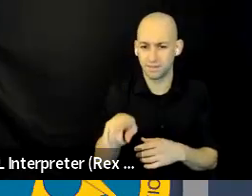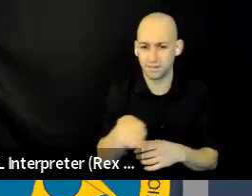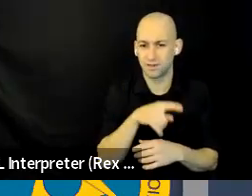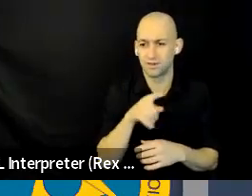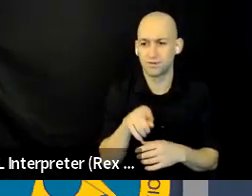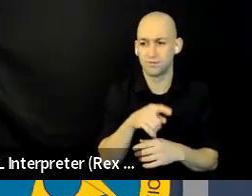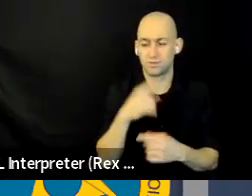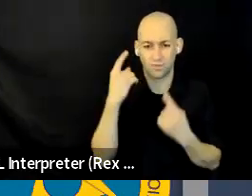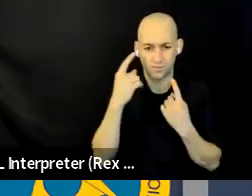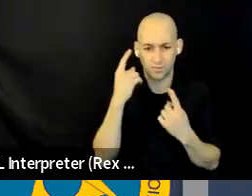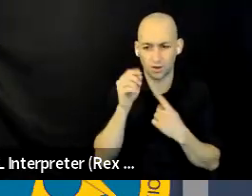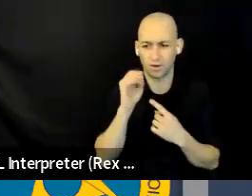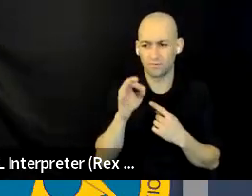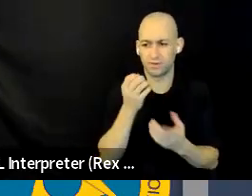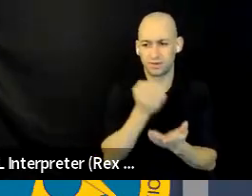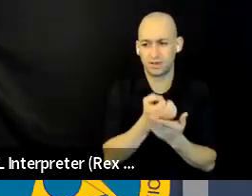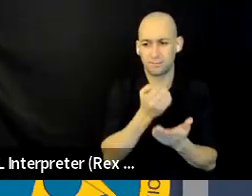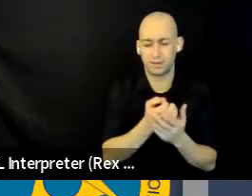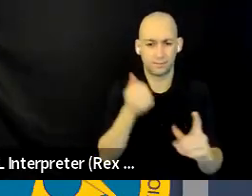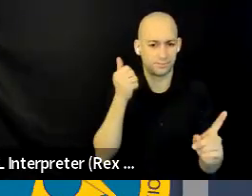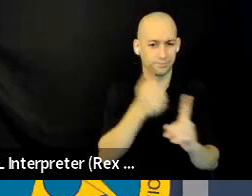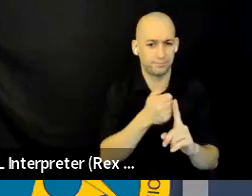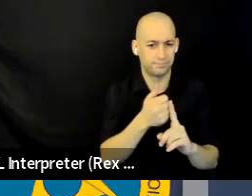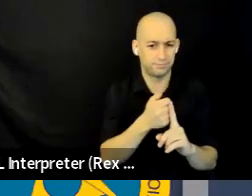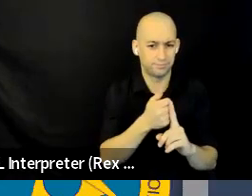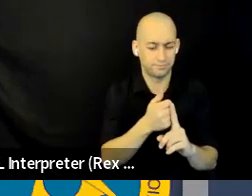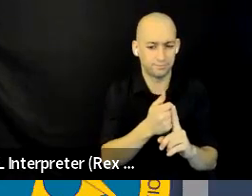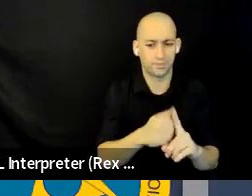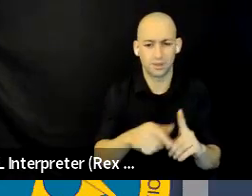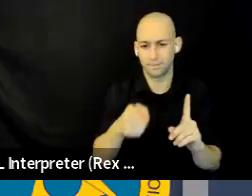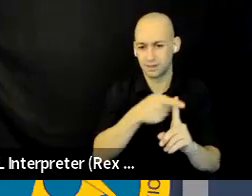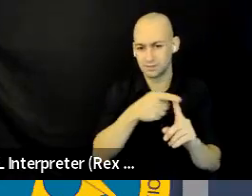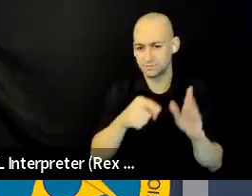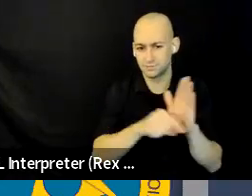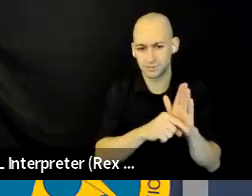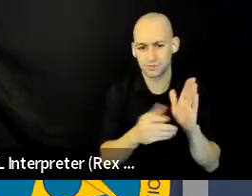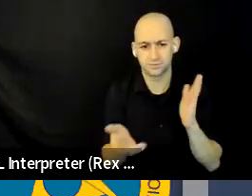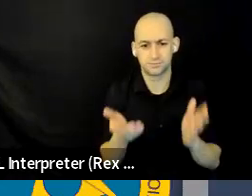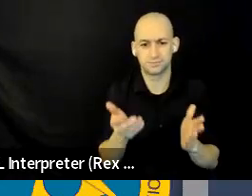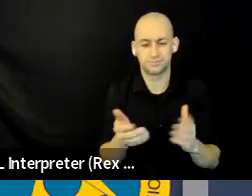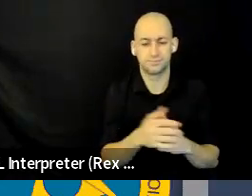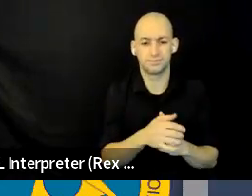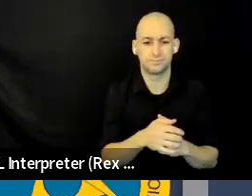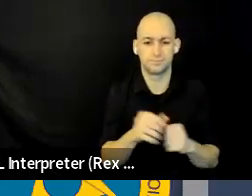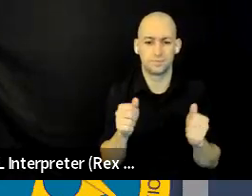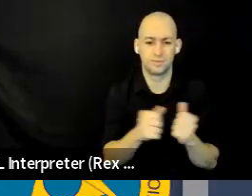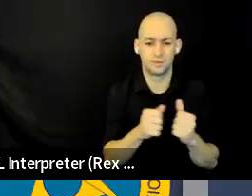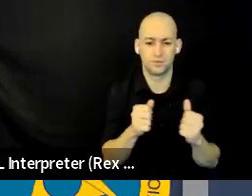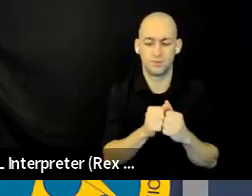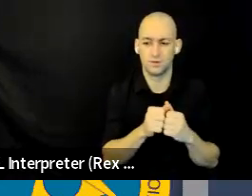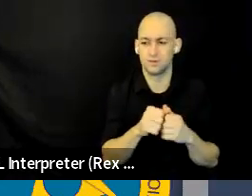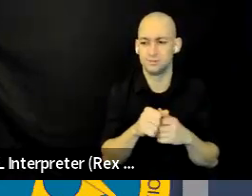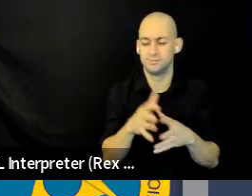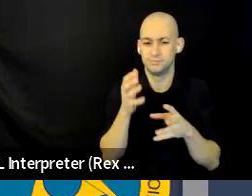any thought of the economic impact, positive or negative, with